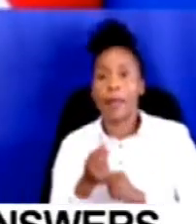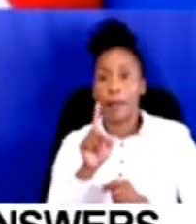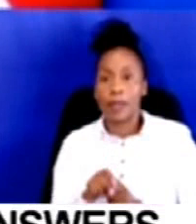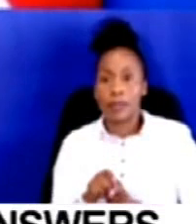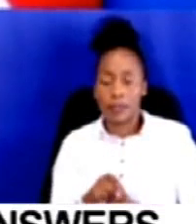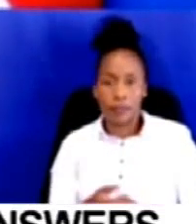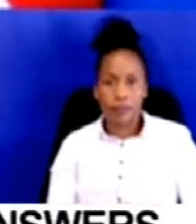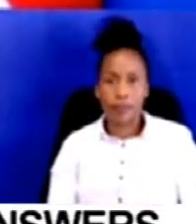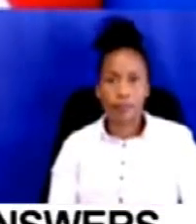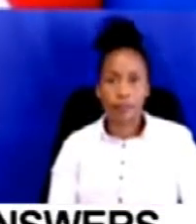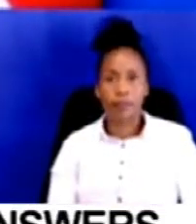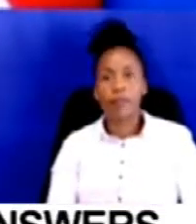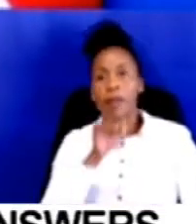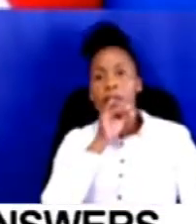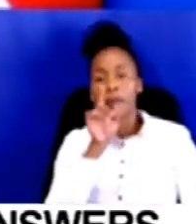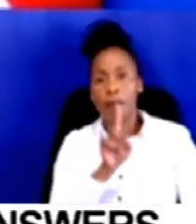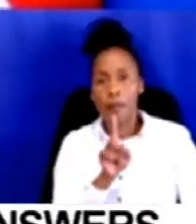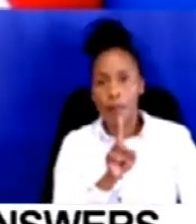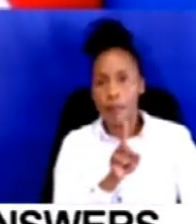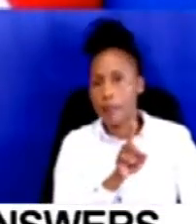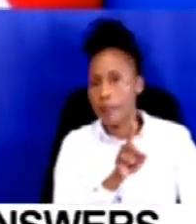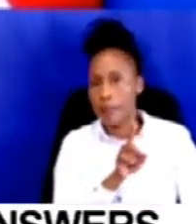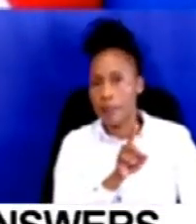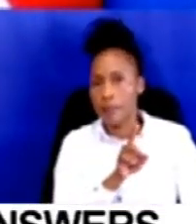Therefore, there is no